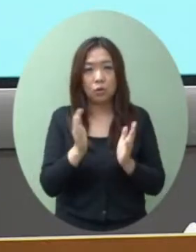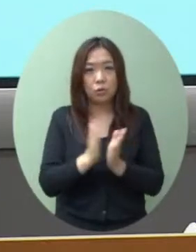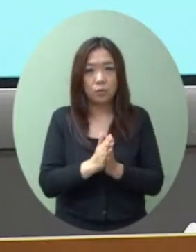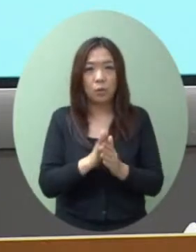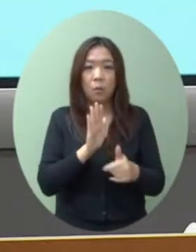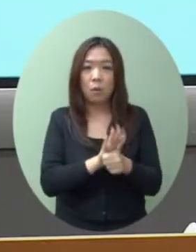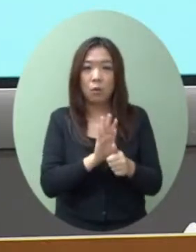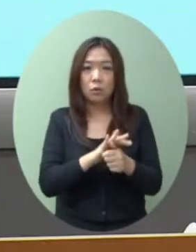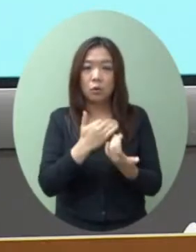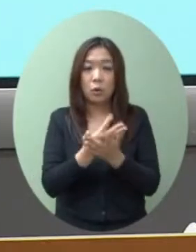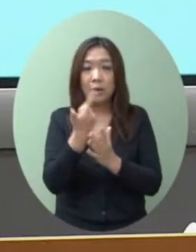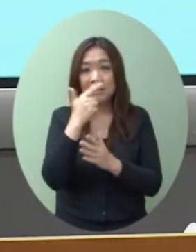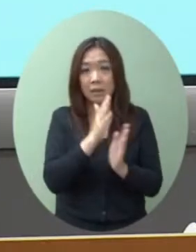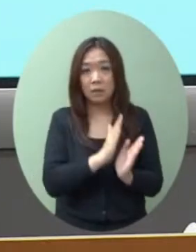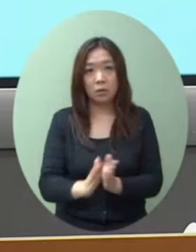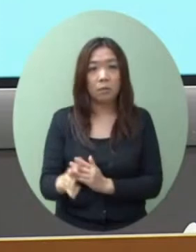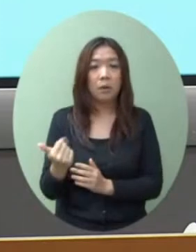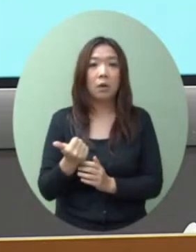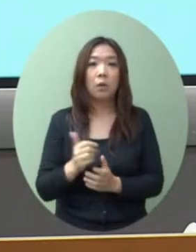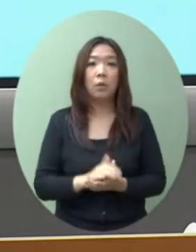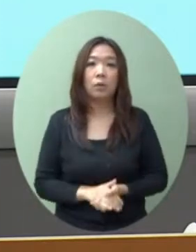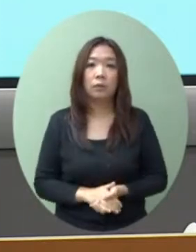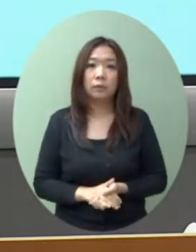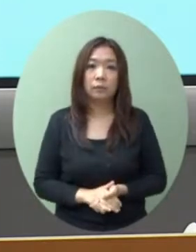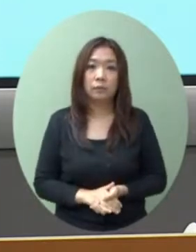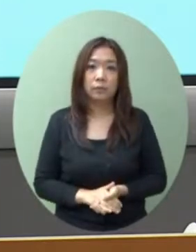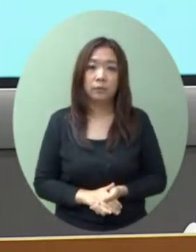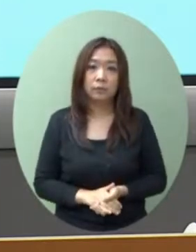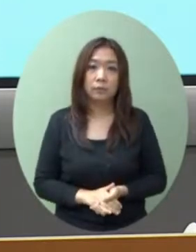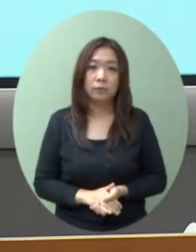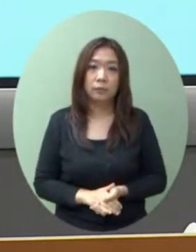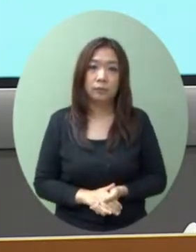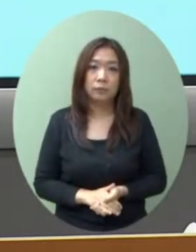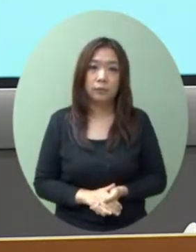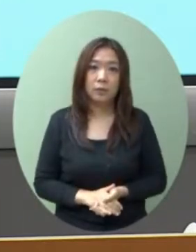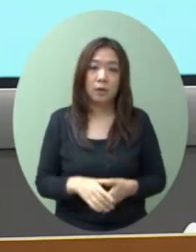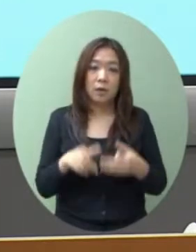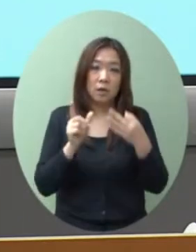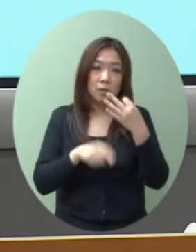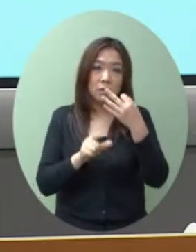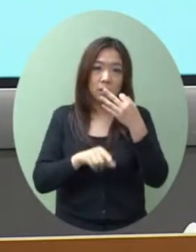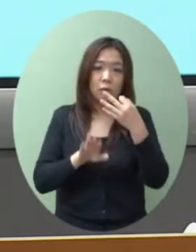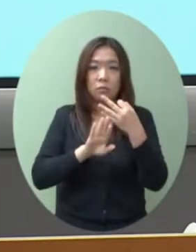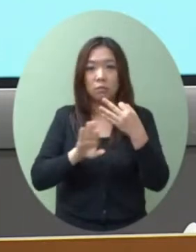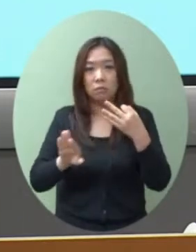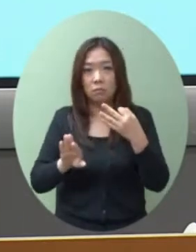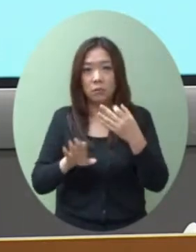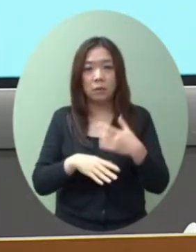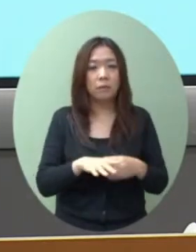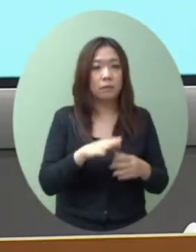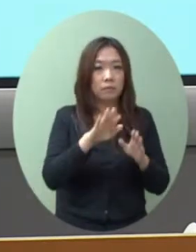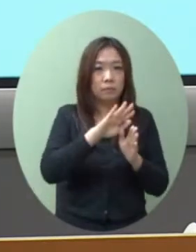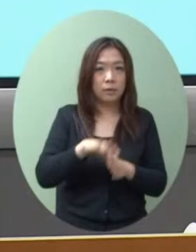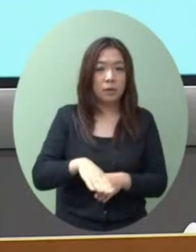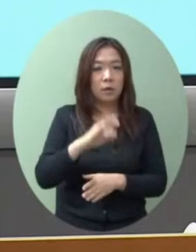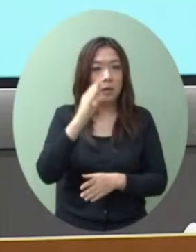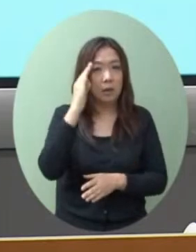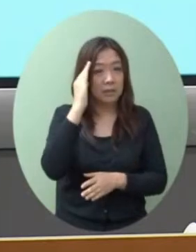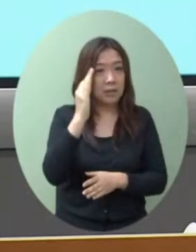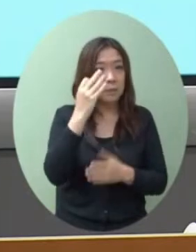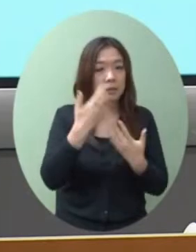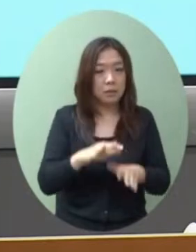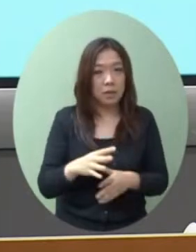4 days of medical surveillance, there are also limitations on the